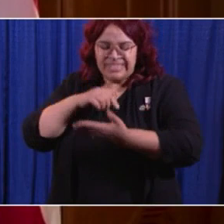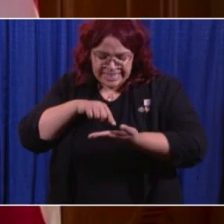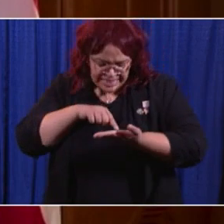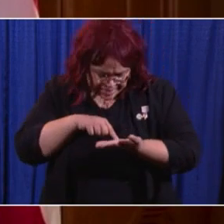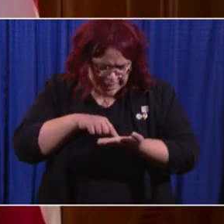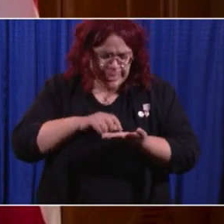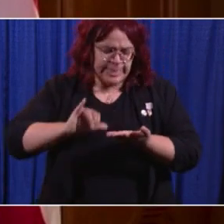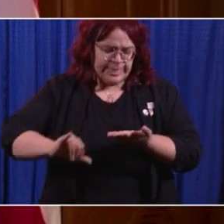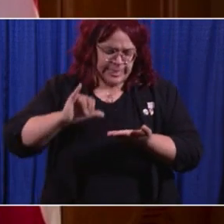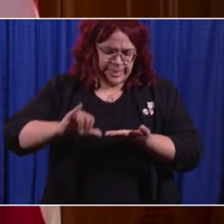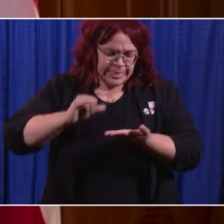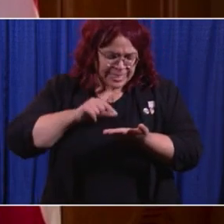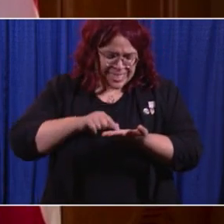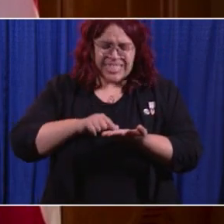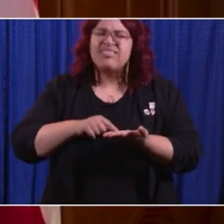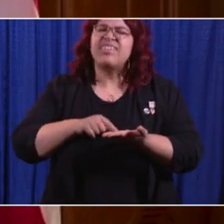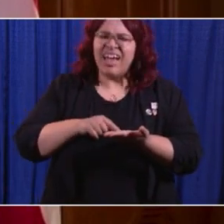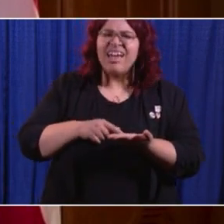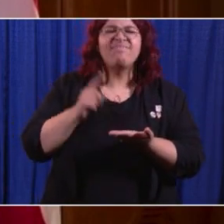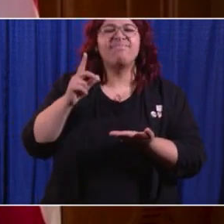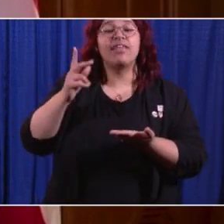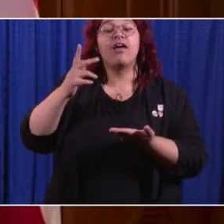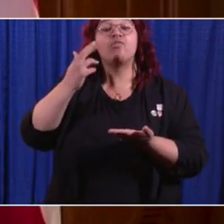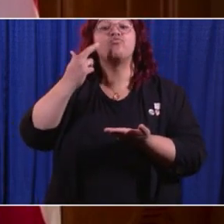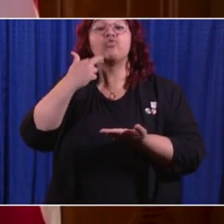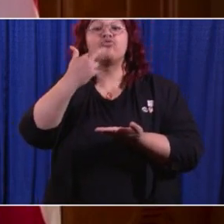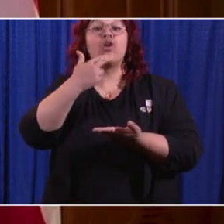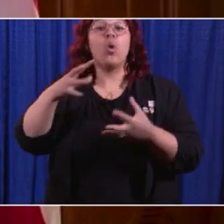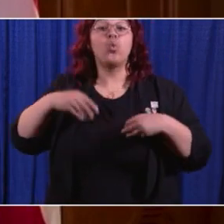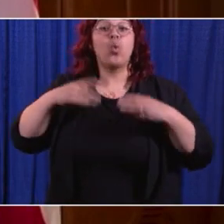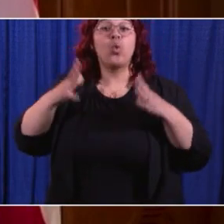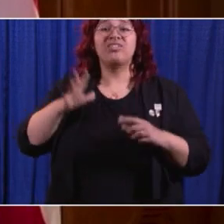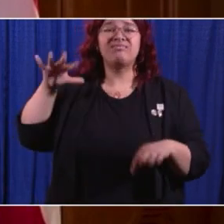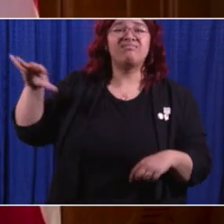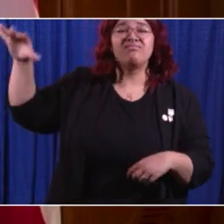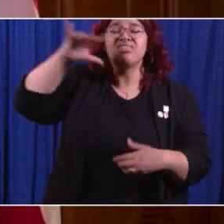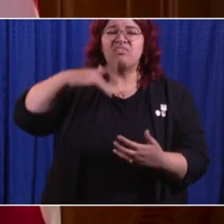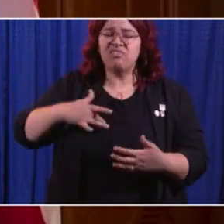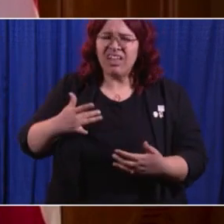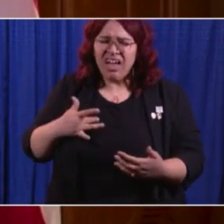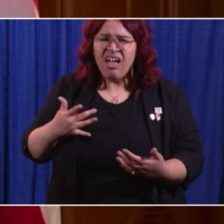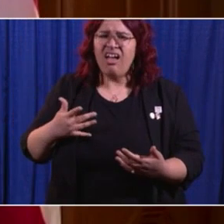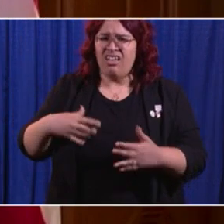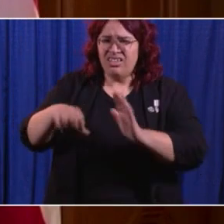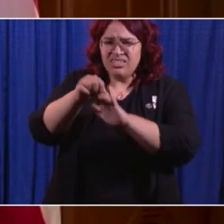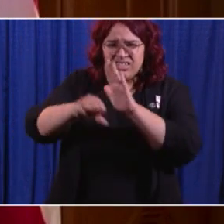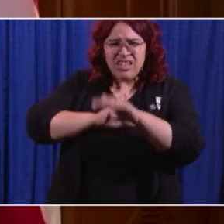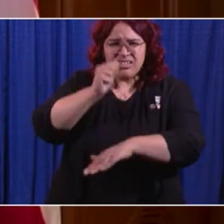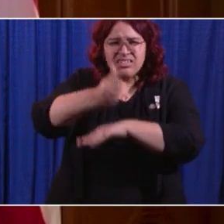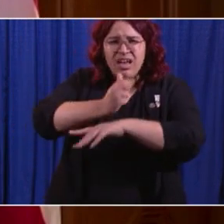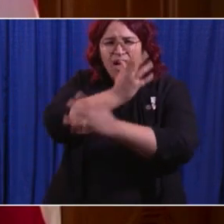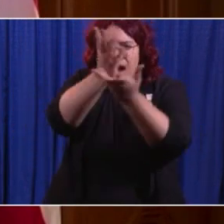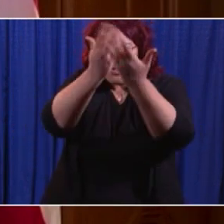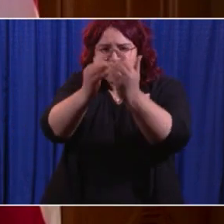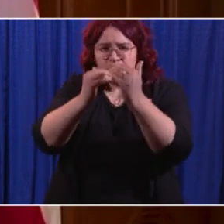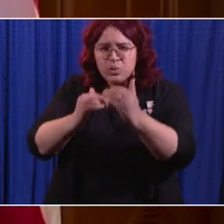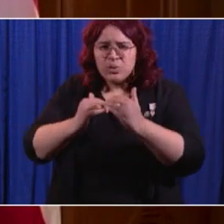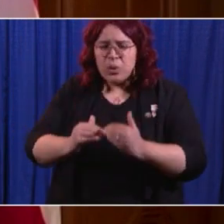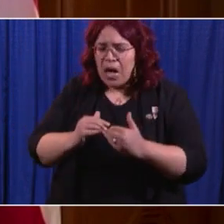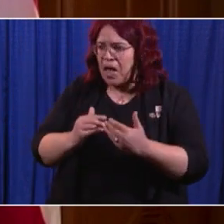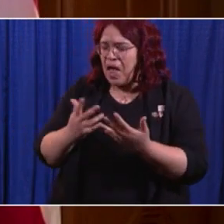they're kind of being unfairly targeted by some of the restrictions. The state patrol is fining, going in and